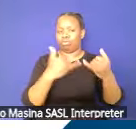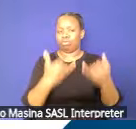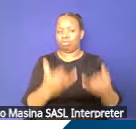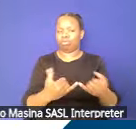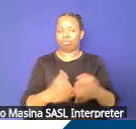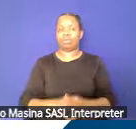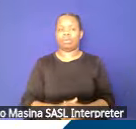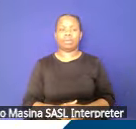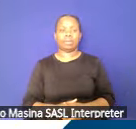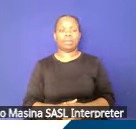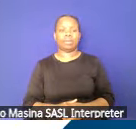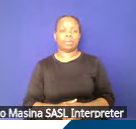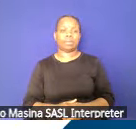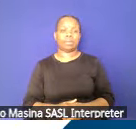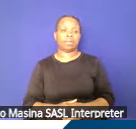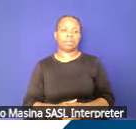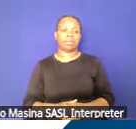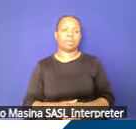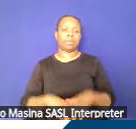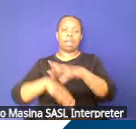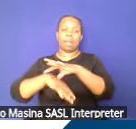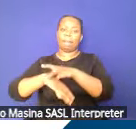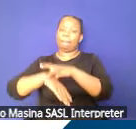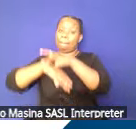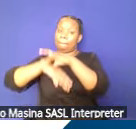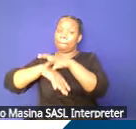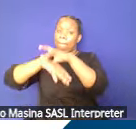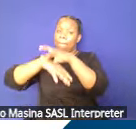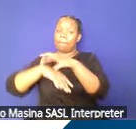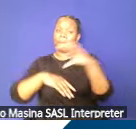The medical tax credit is a fixed amount